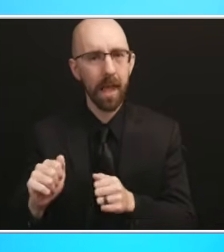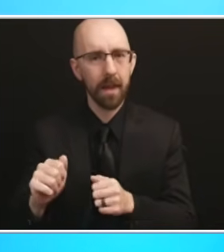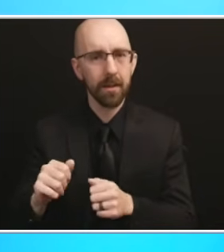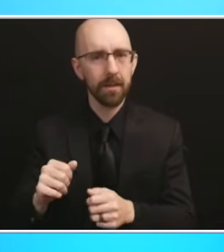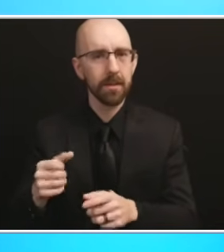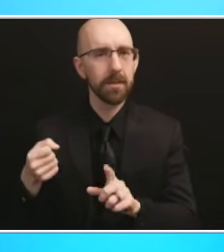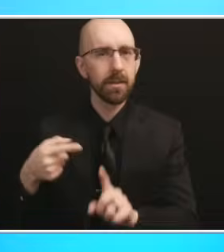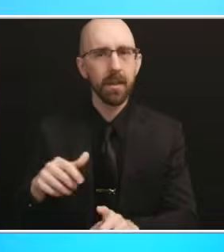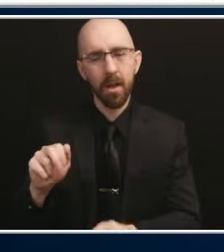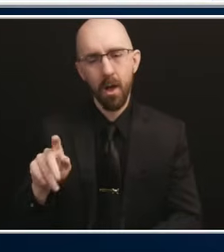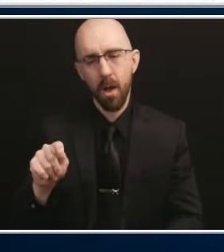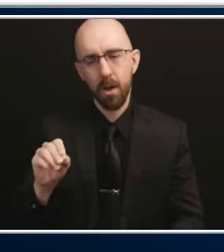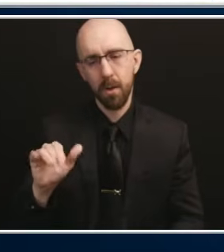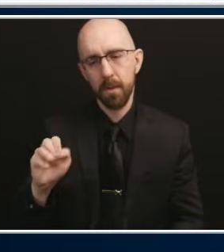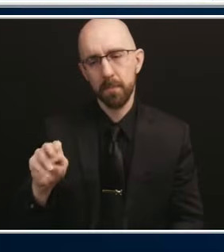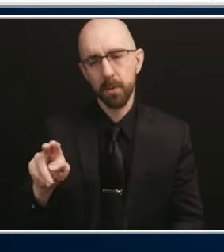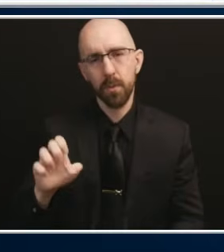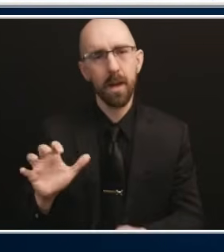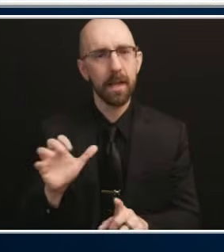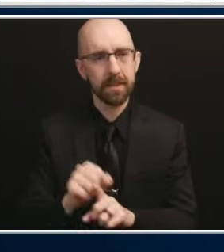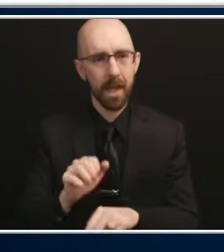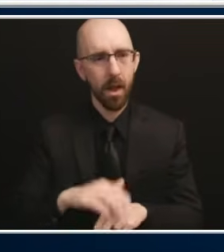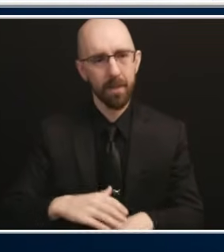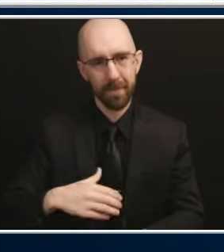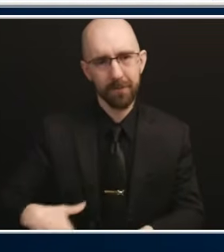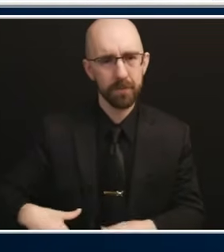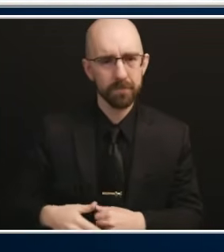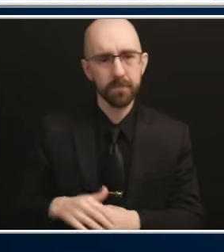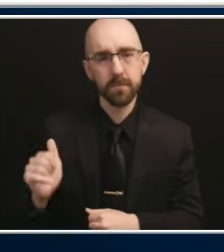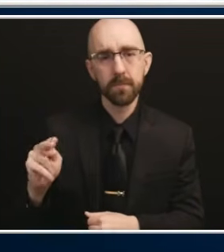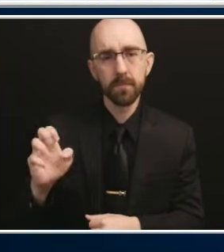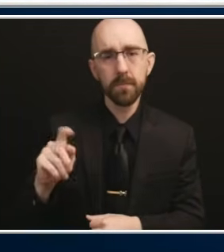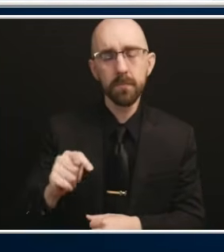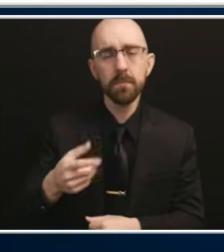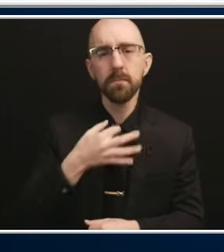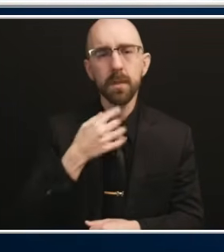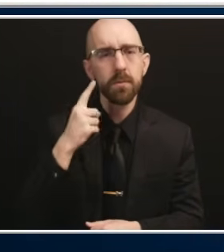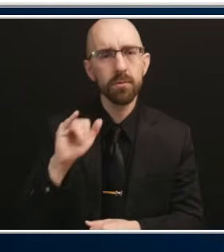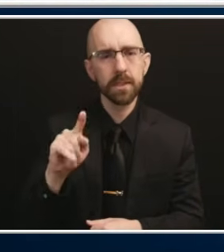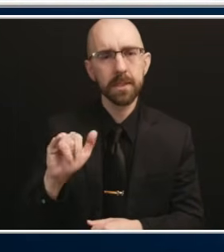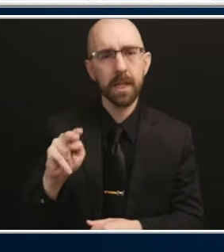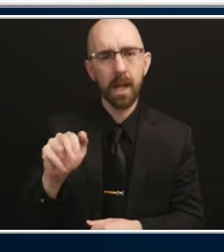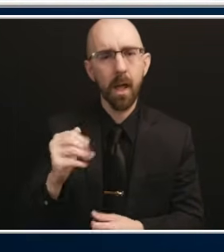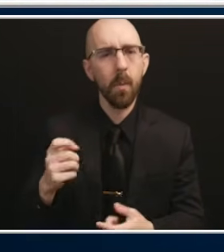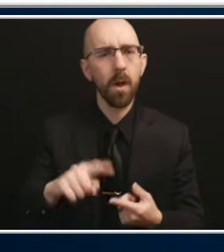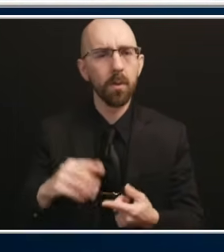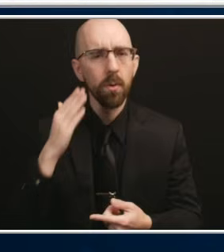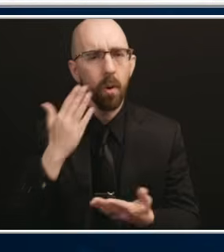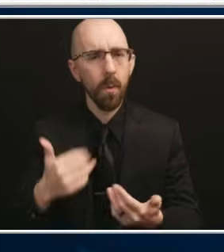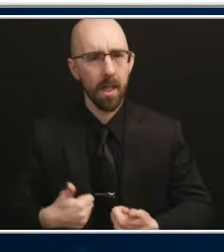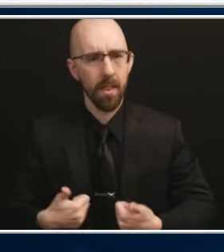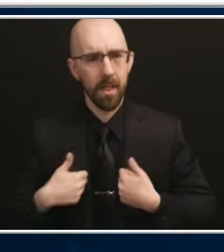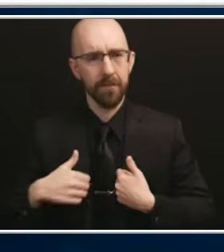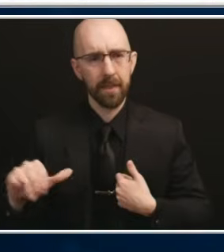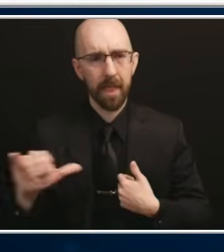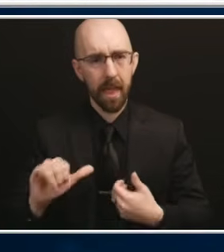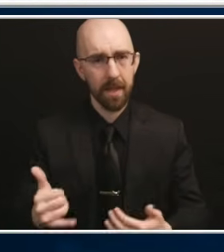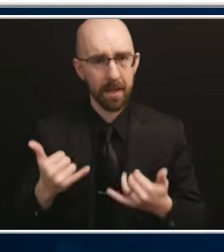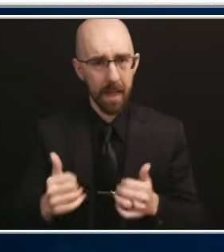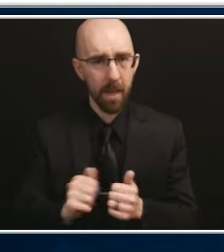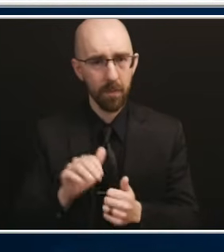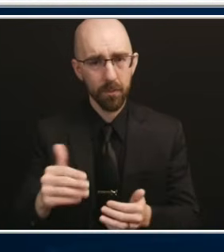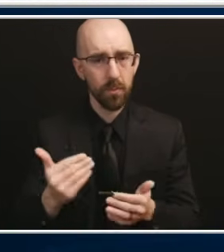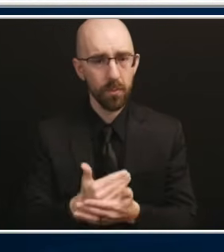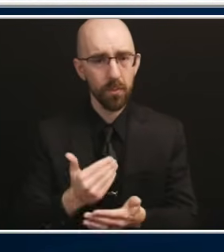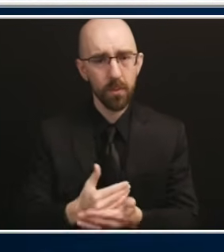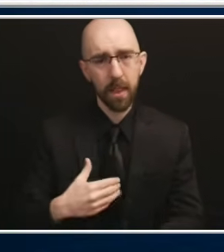attack to the liver. Janet has a question for Christina. She wants to know what life is like now with your new liver, if you